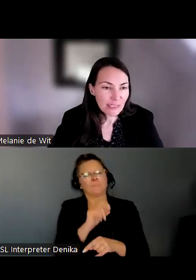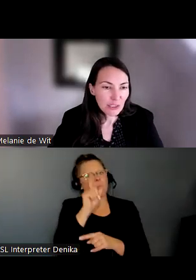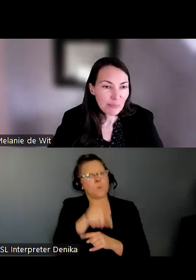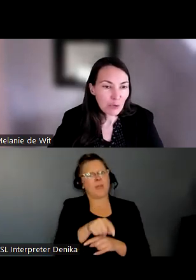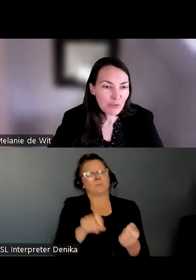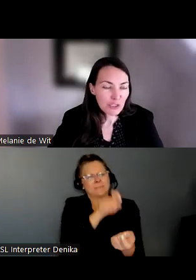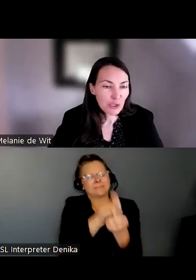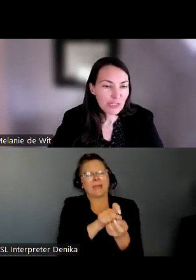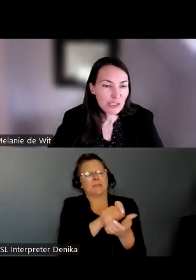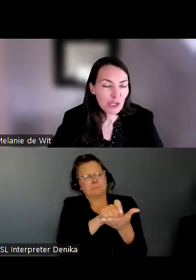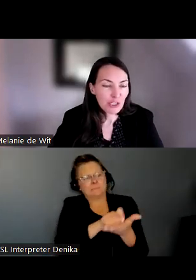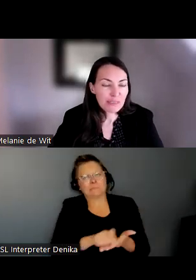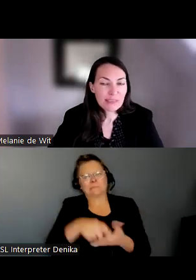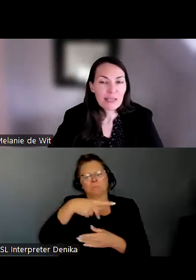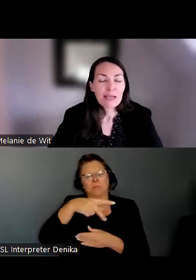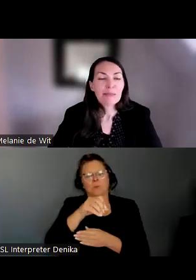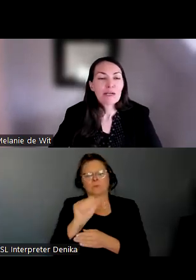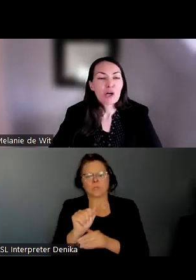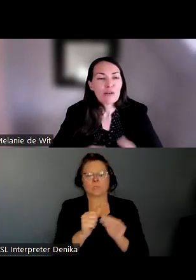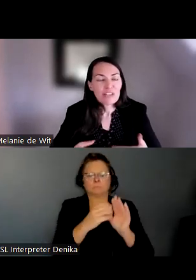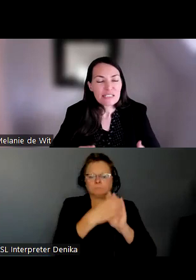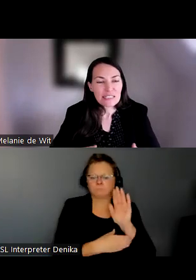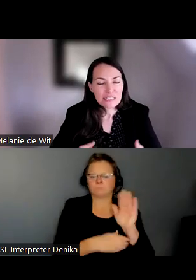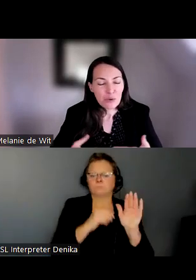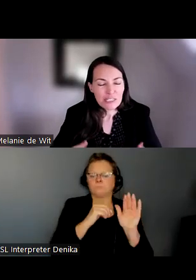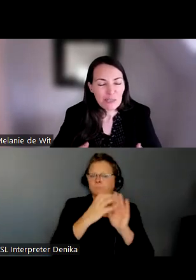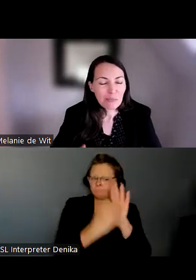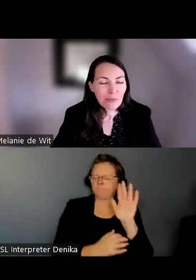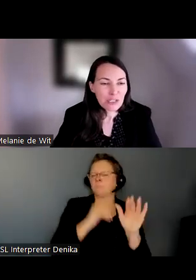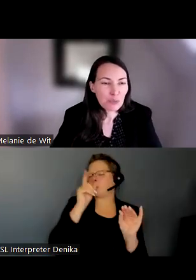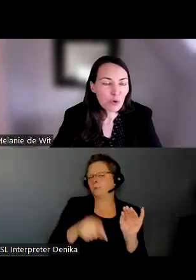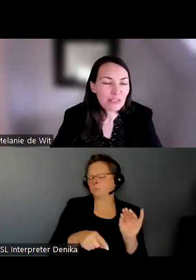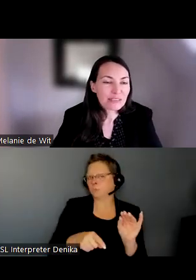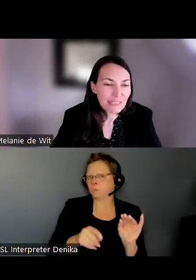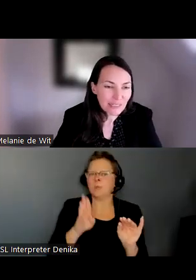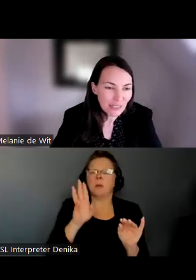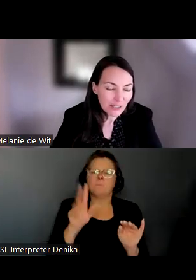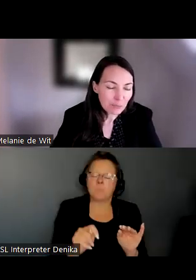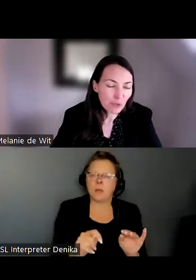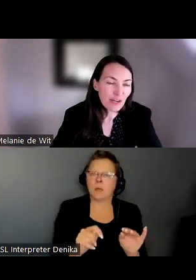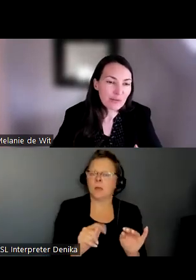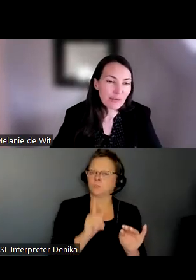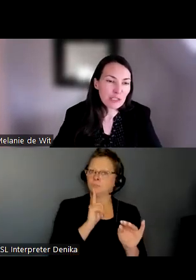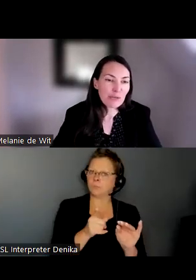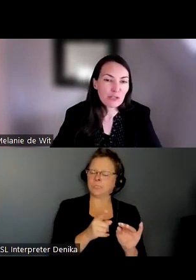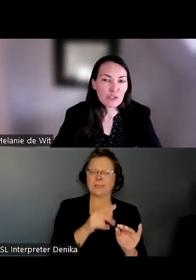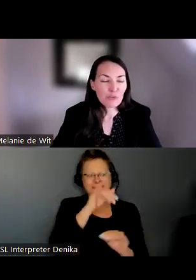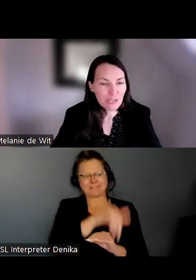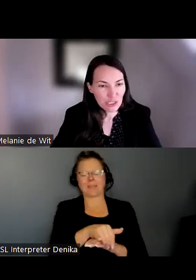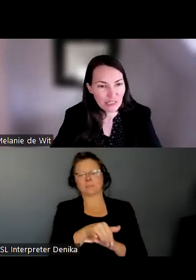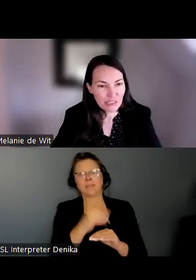writing in your power of attorney documents, but obviously it's going to be much more clear and provide much